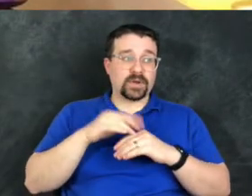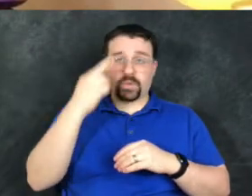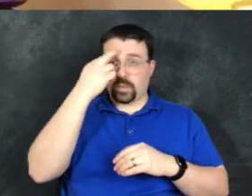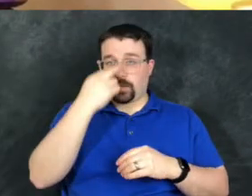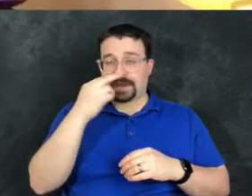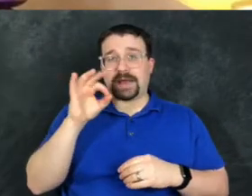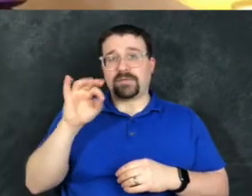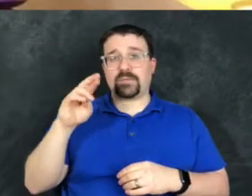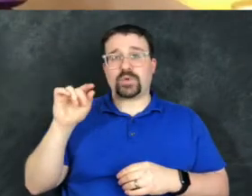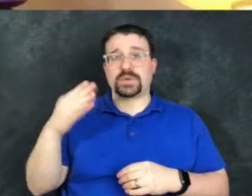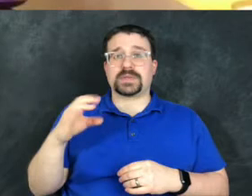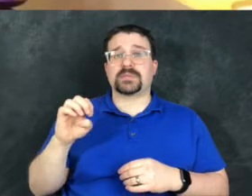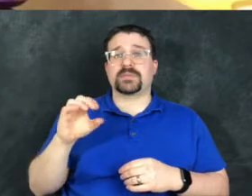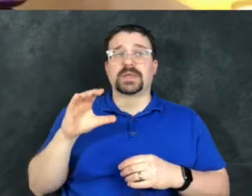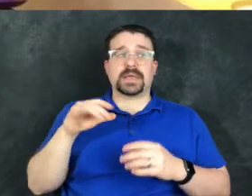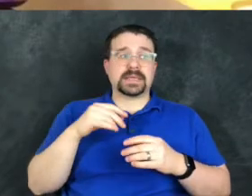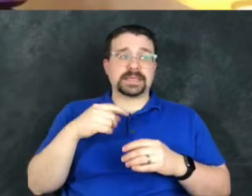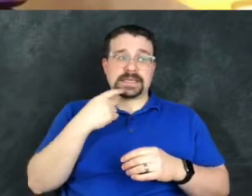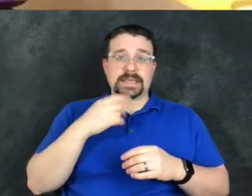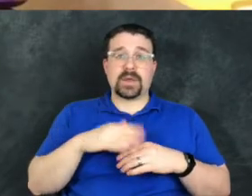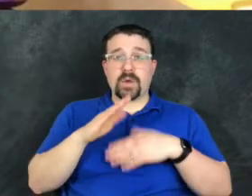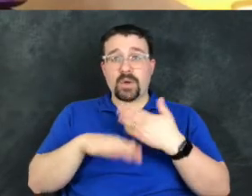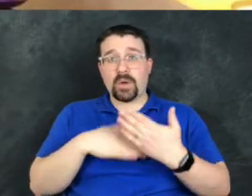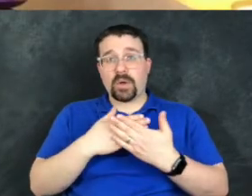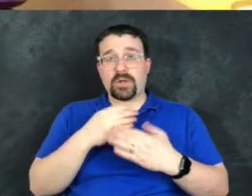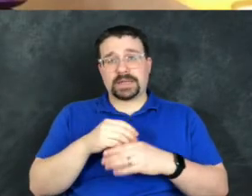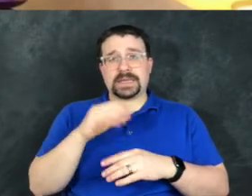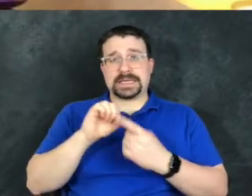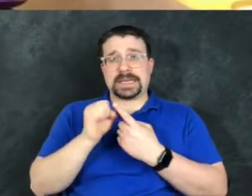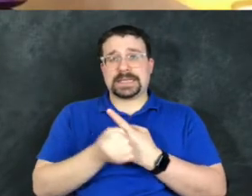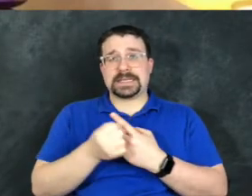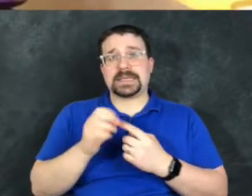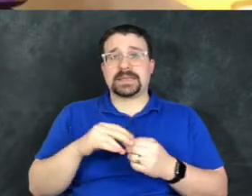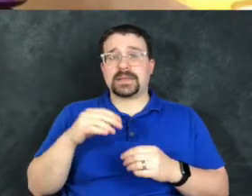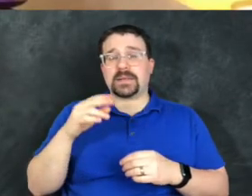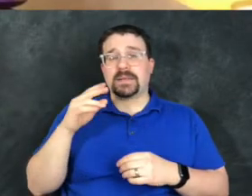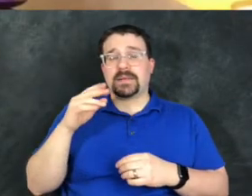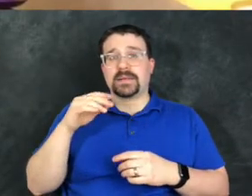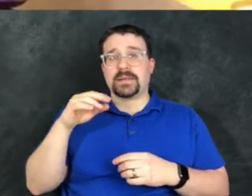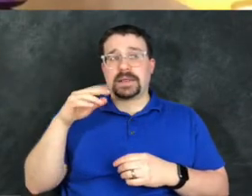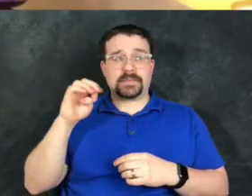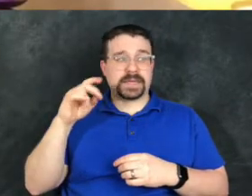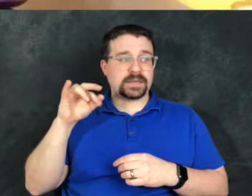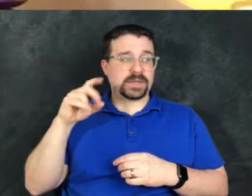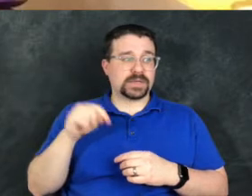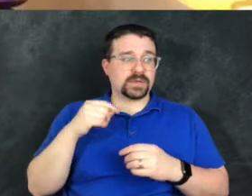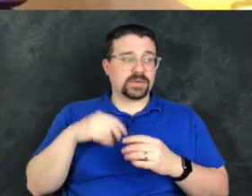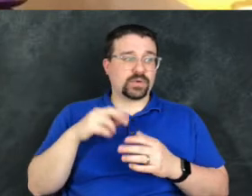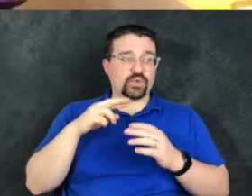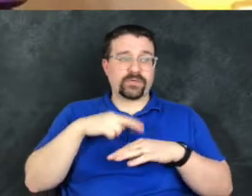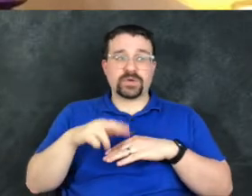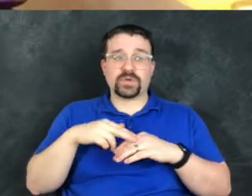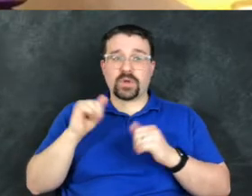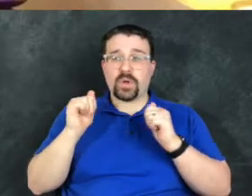You know, in his commentary on Romans, F.F. Bruce contends that all, in the cases in the Pauline